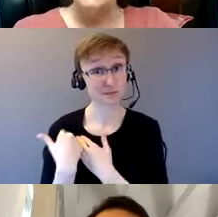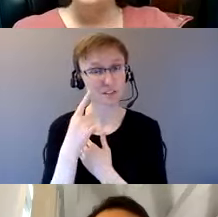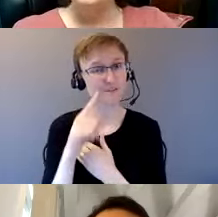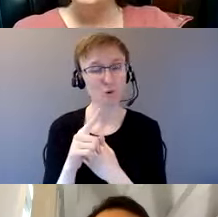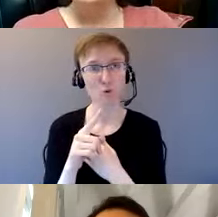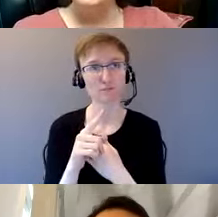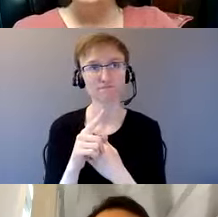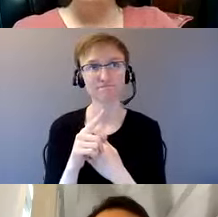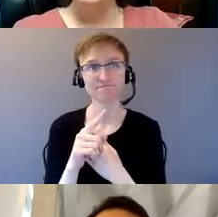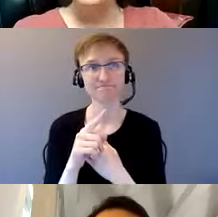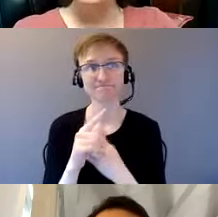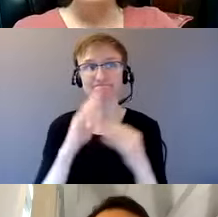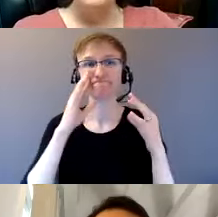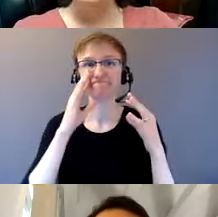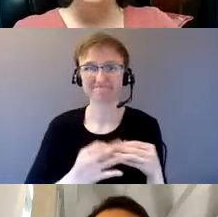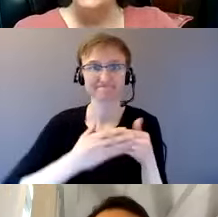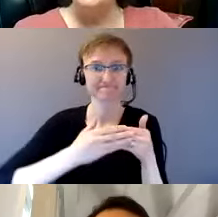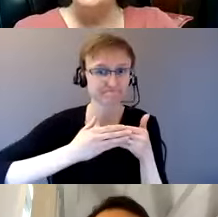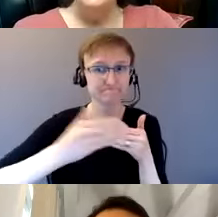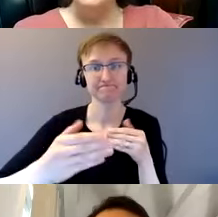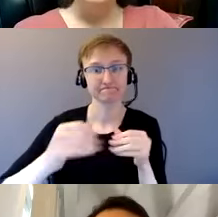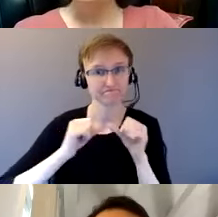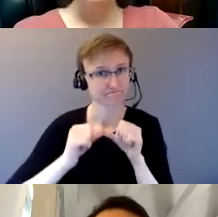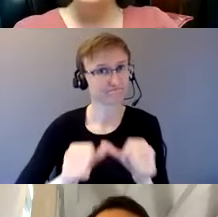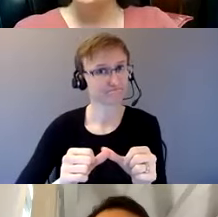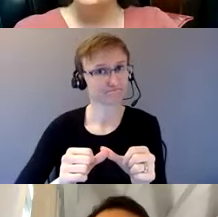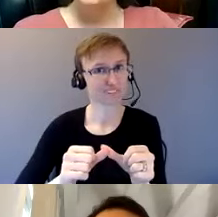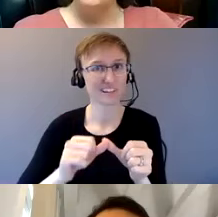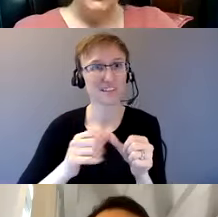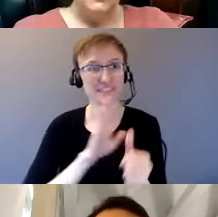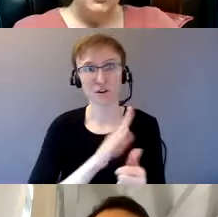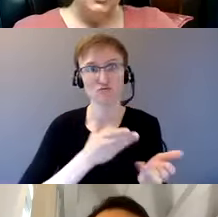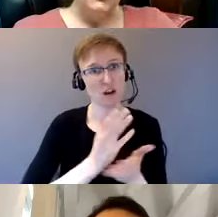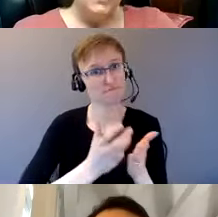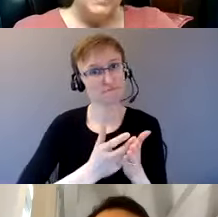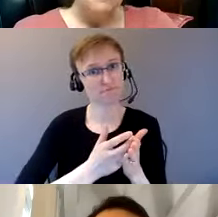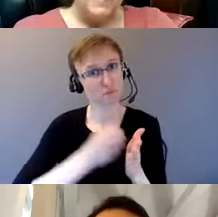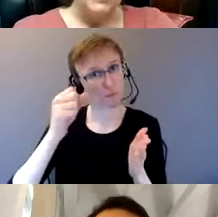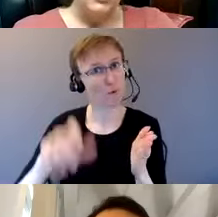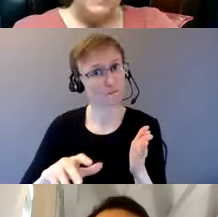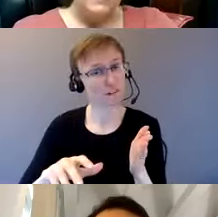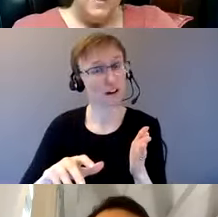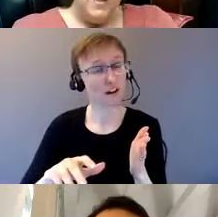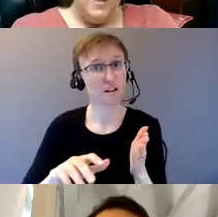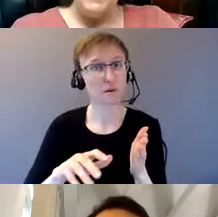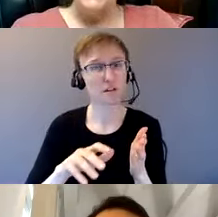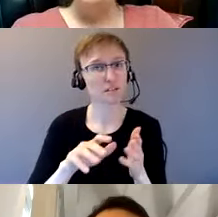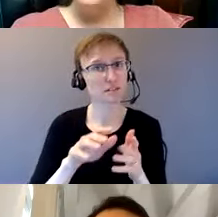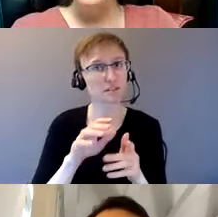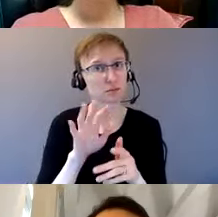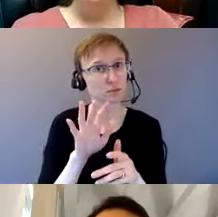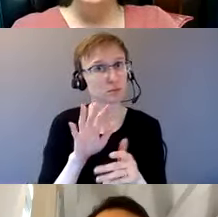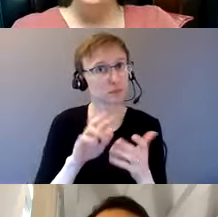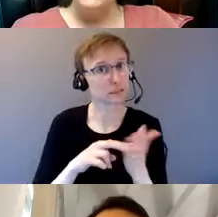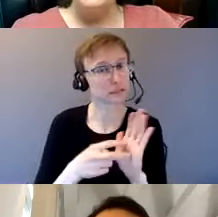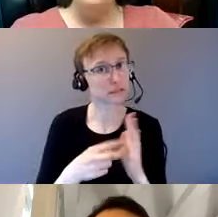resort. We don't take somebody's rights away unless there are no other options to manage that.